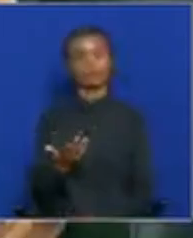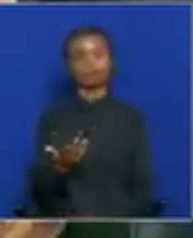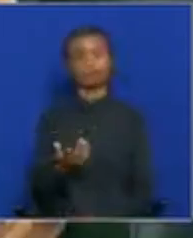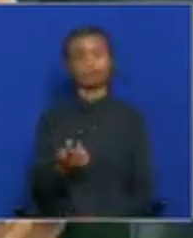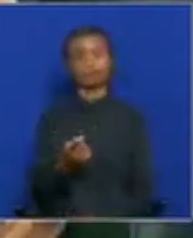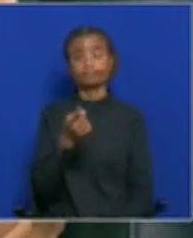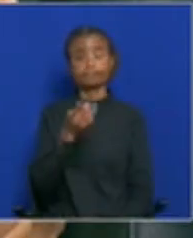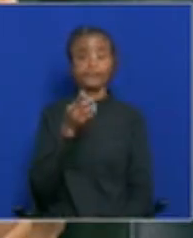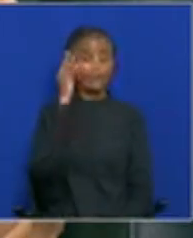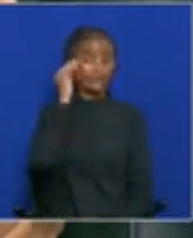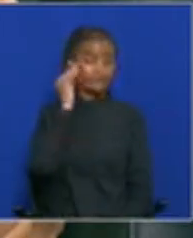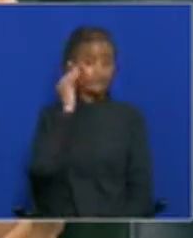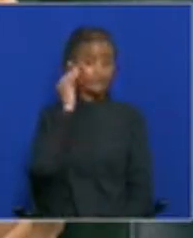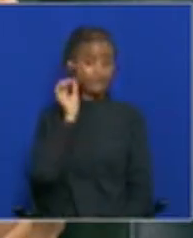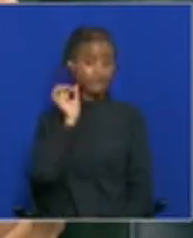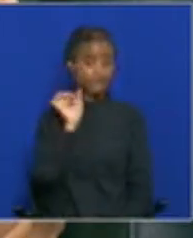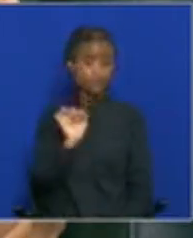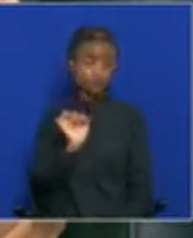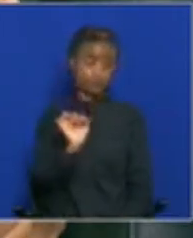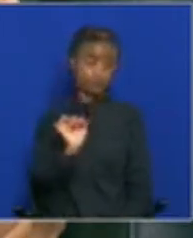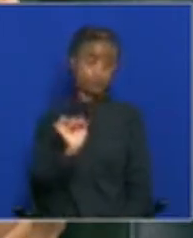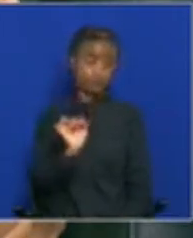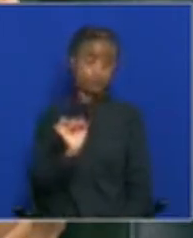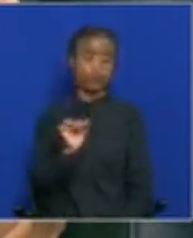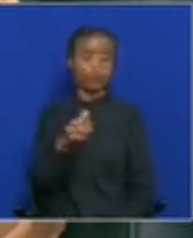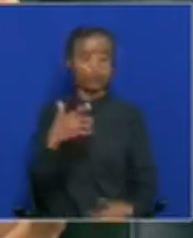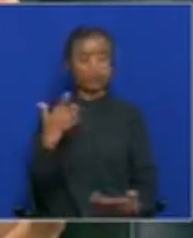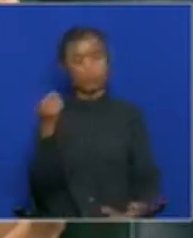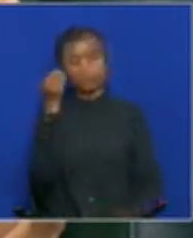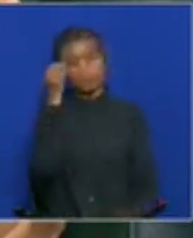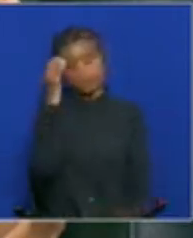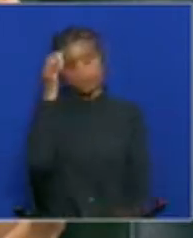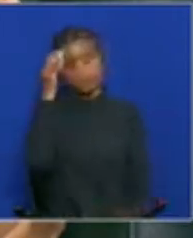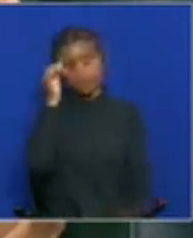and knowledge, do